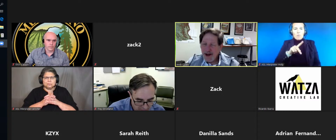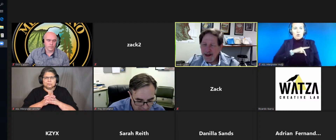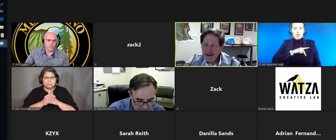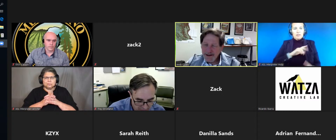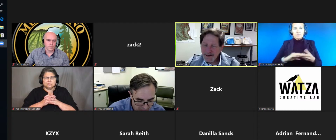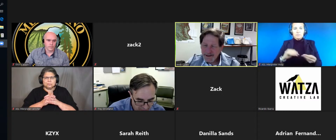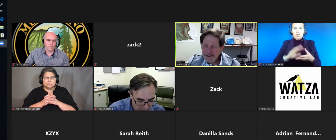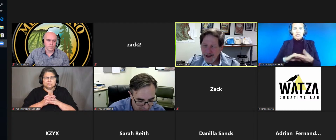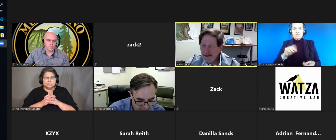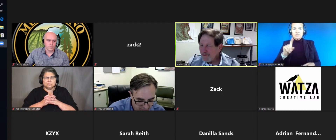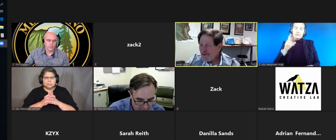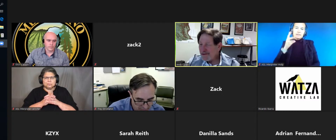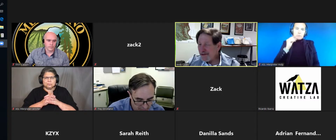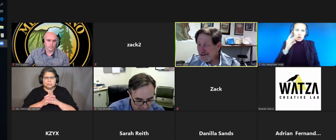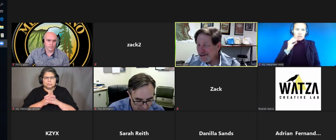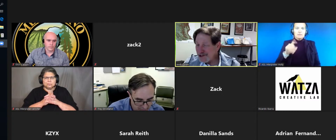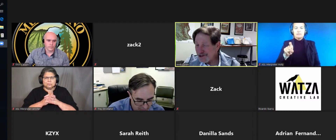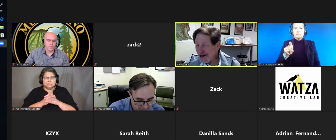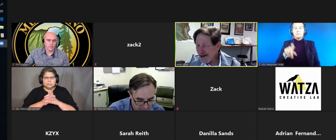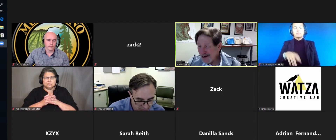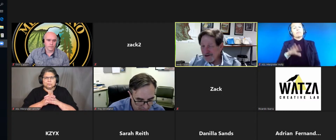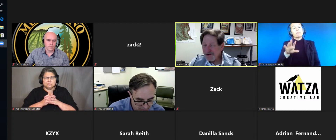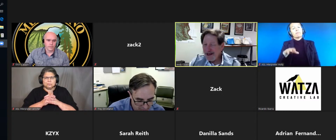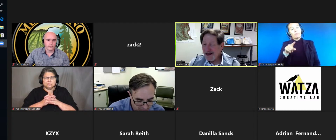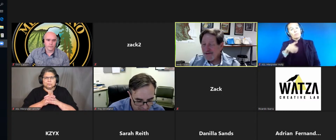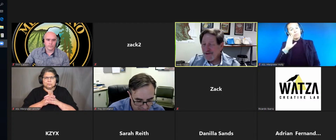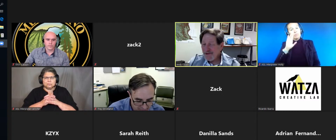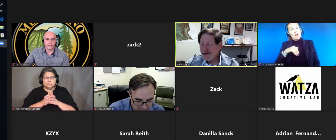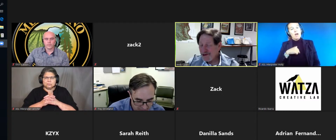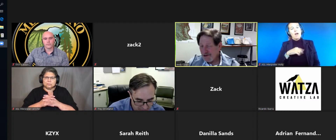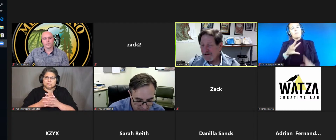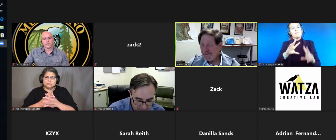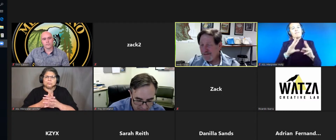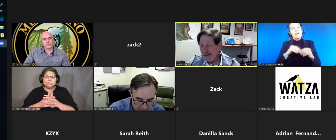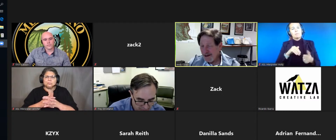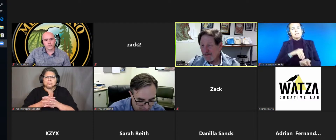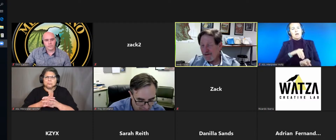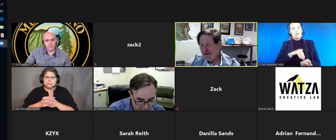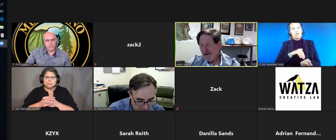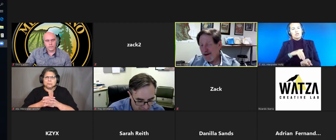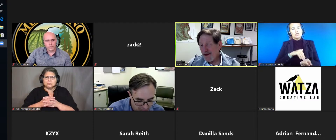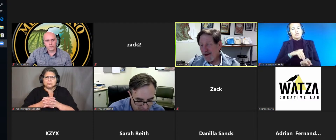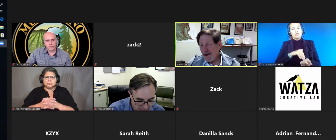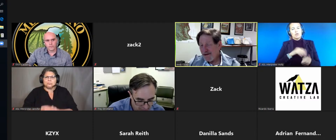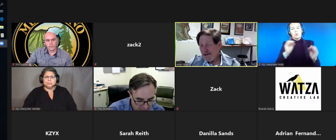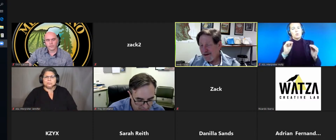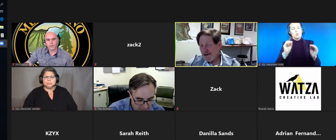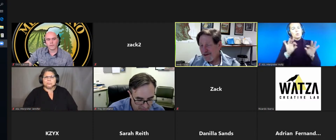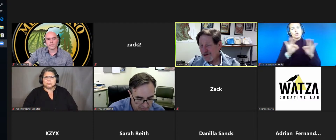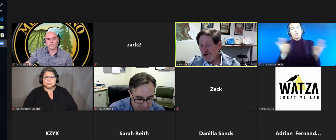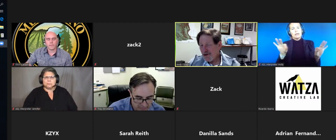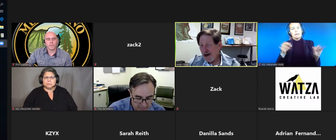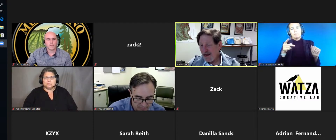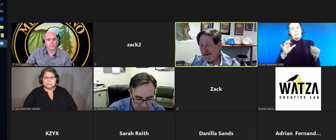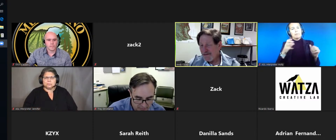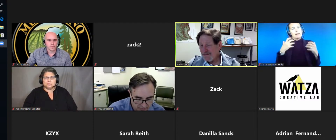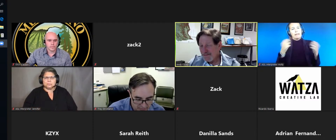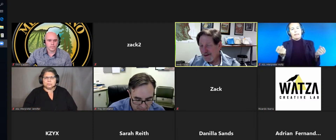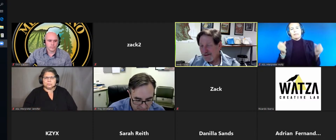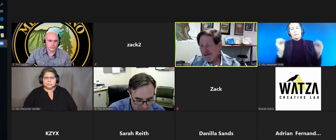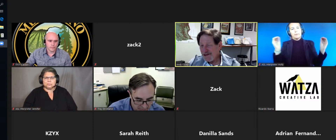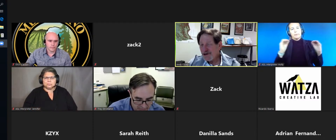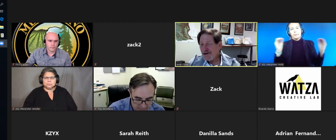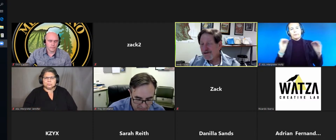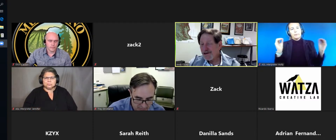know, I'm a family practitioner. I don't have a degree in public health. And so I